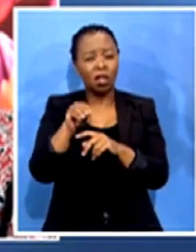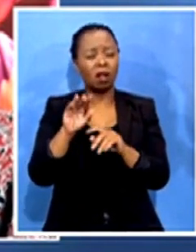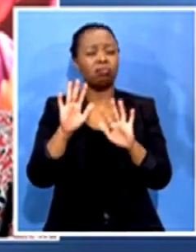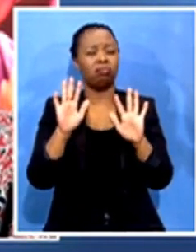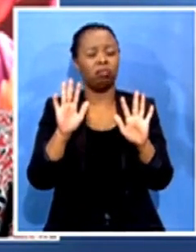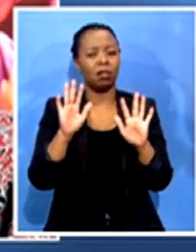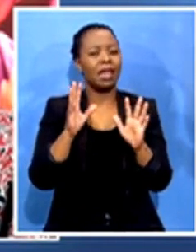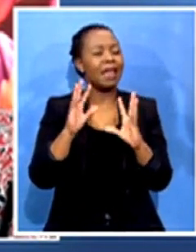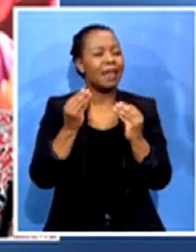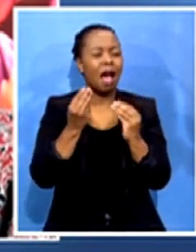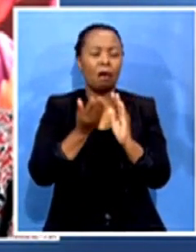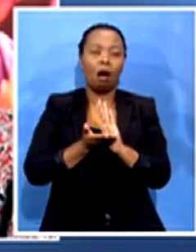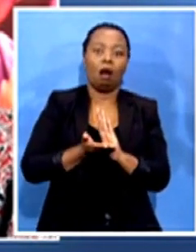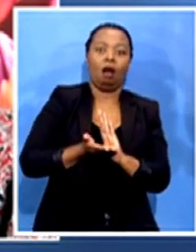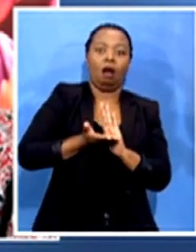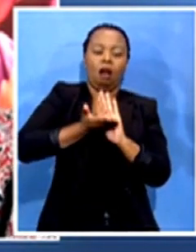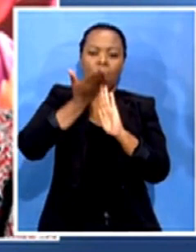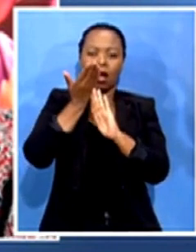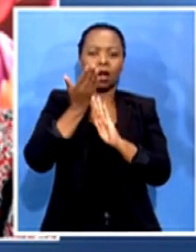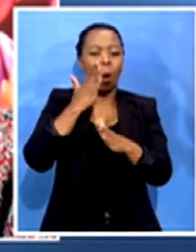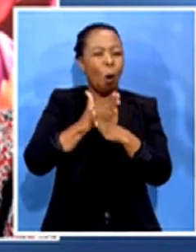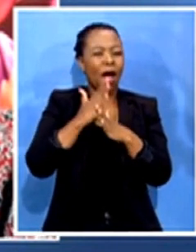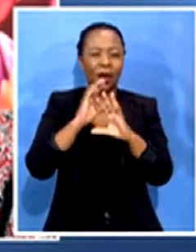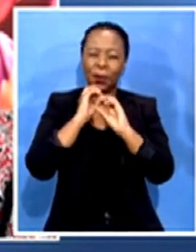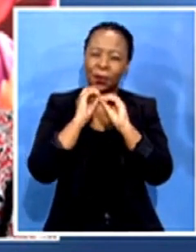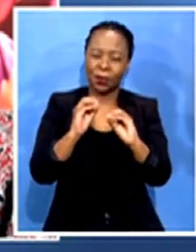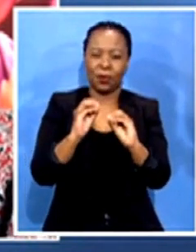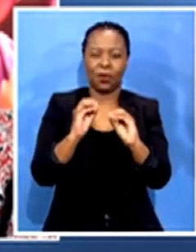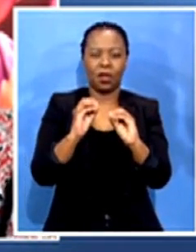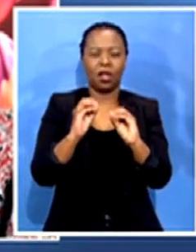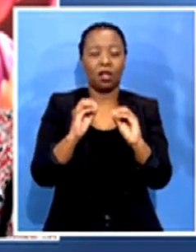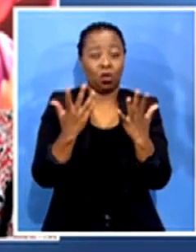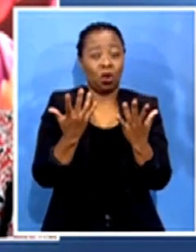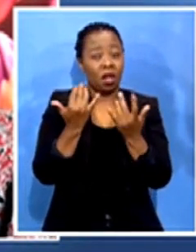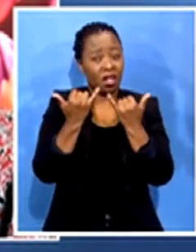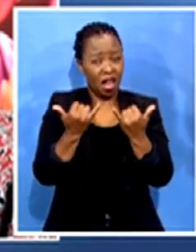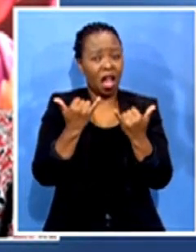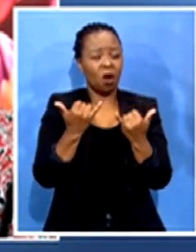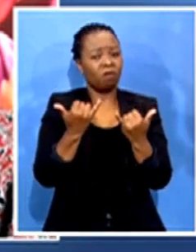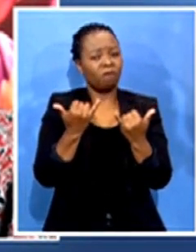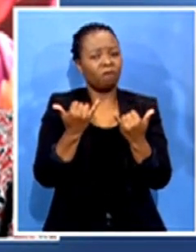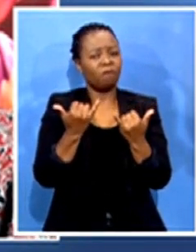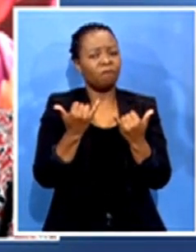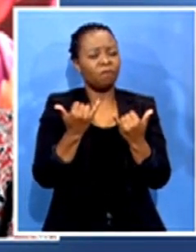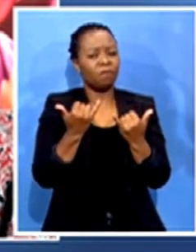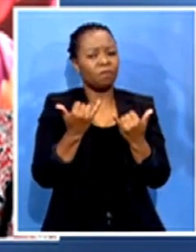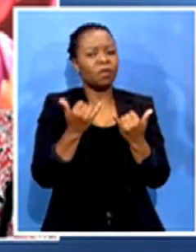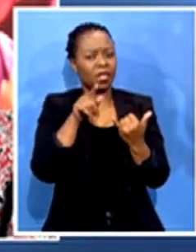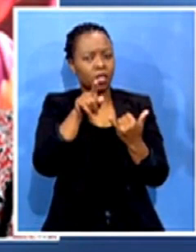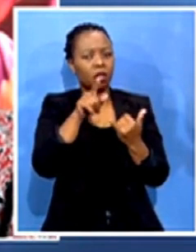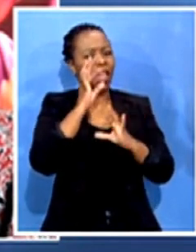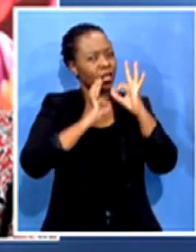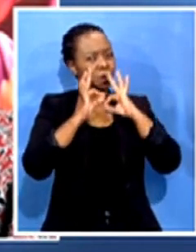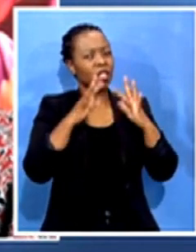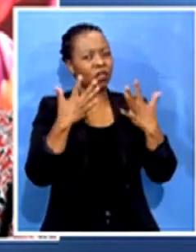unemployment. It deals with what you've already touched on during the conversation. But just in terms